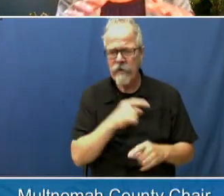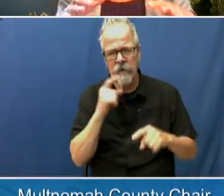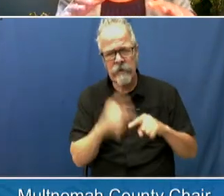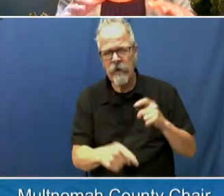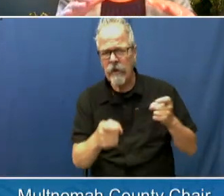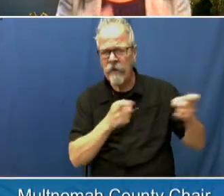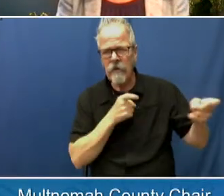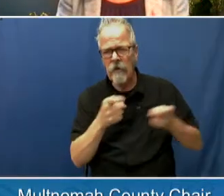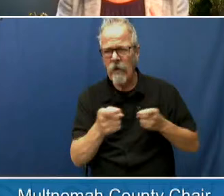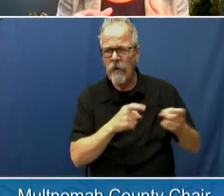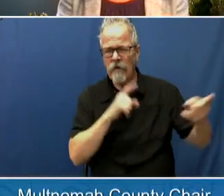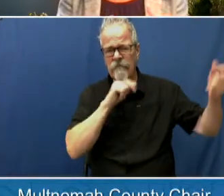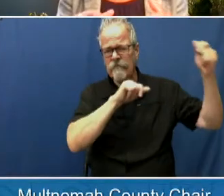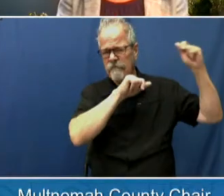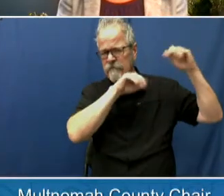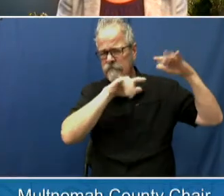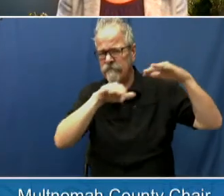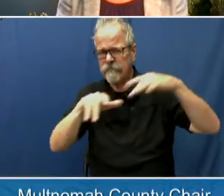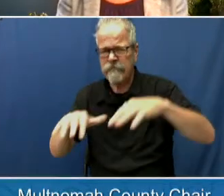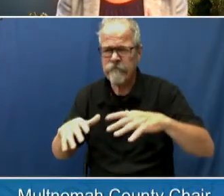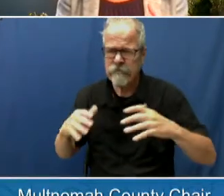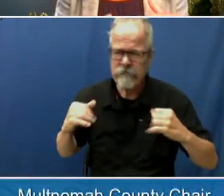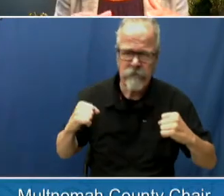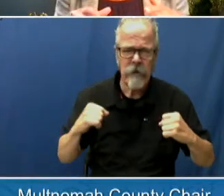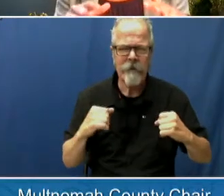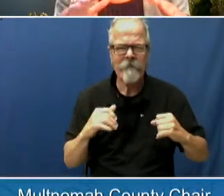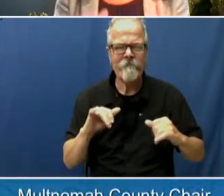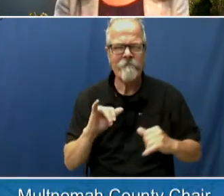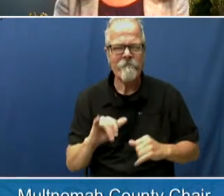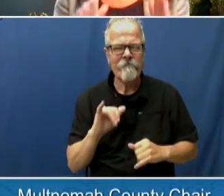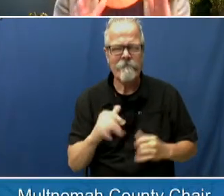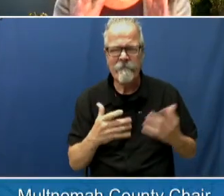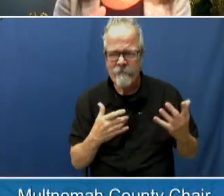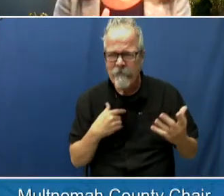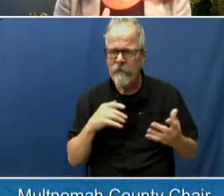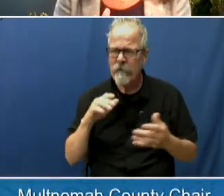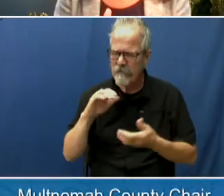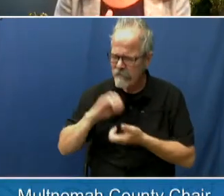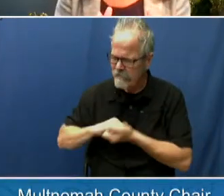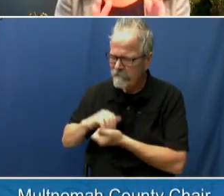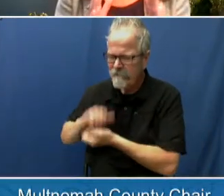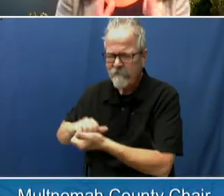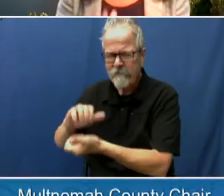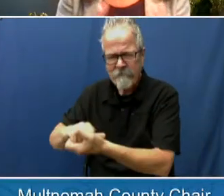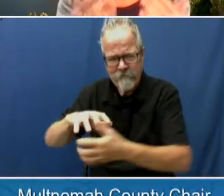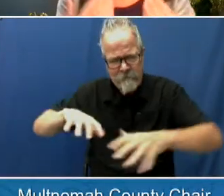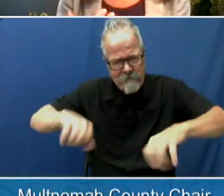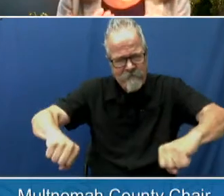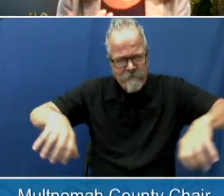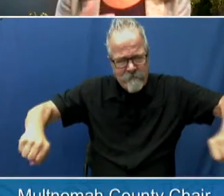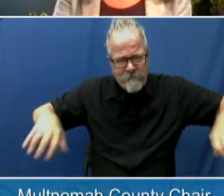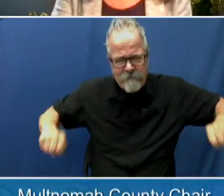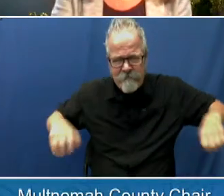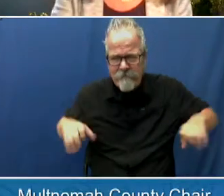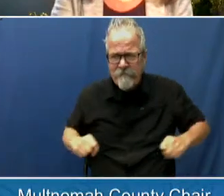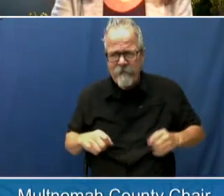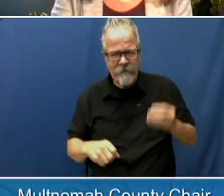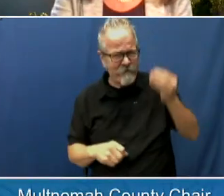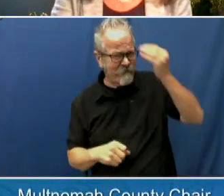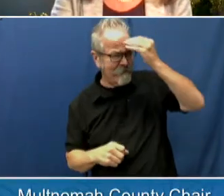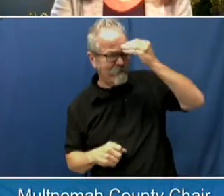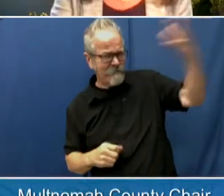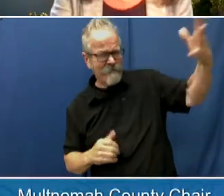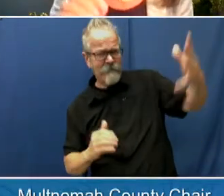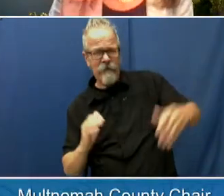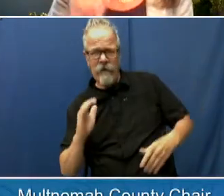here today to stand firm and communicate clearly the values that our community aspires